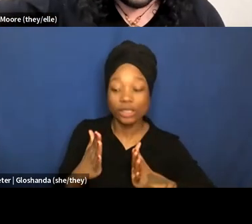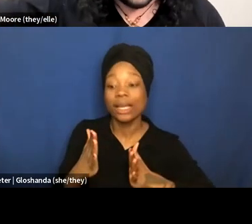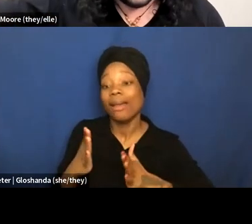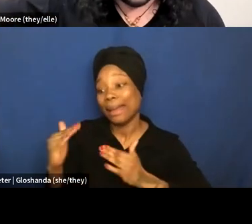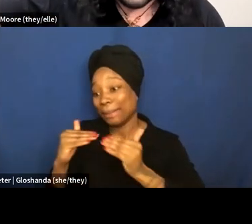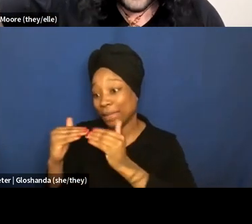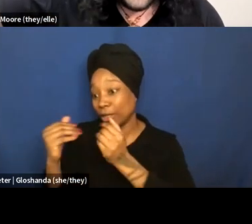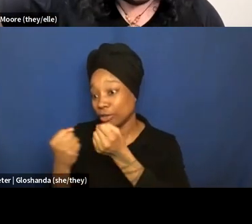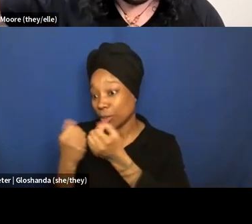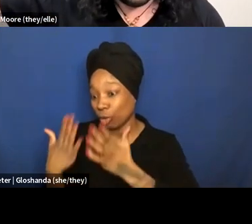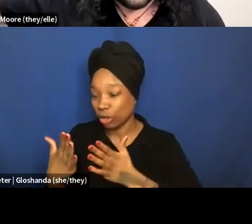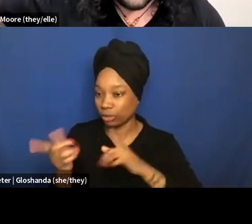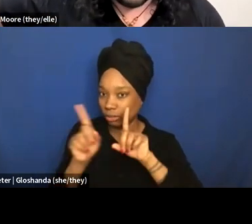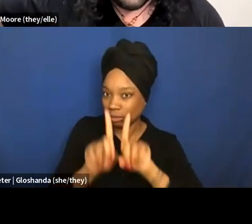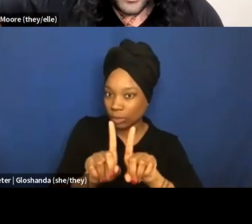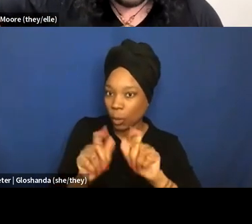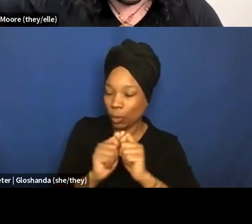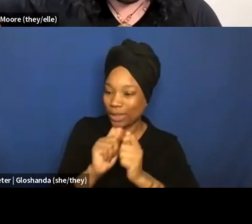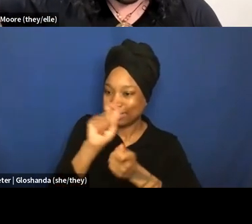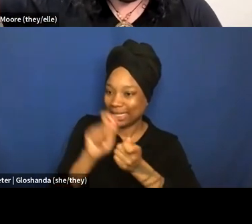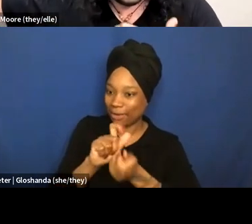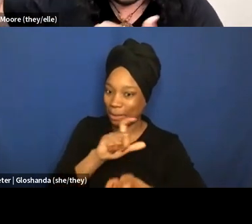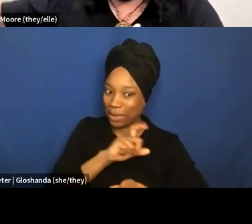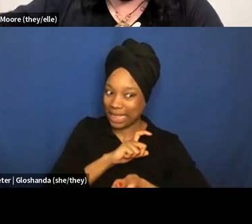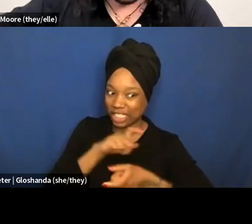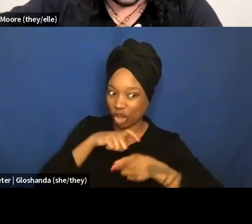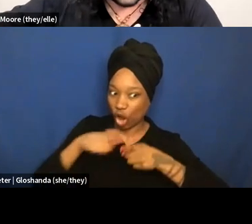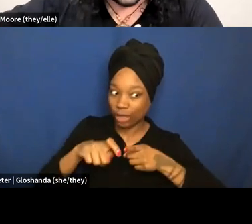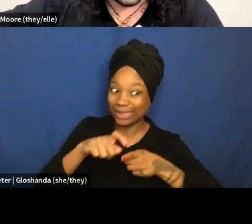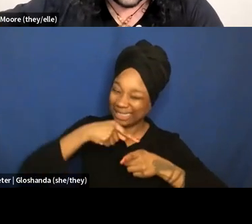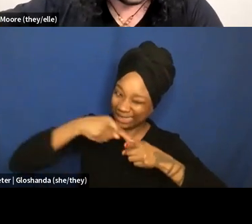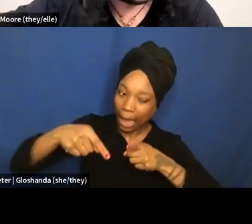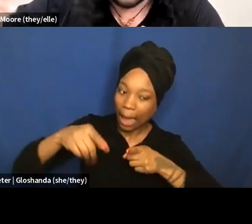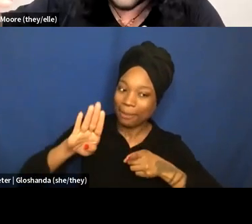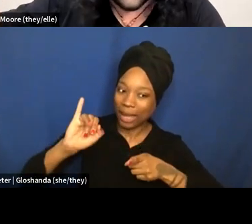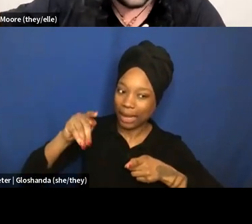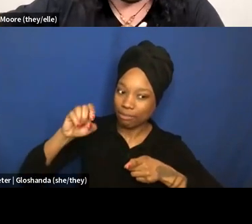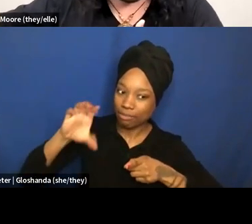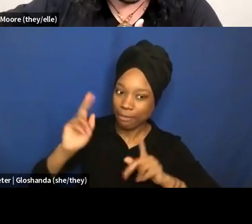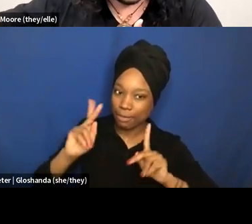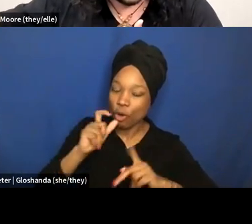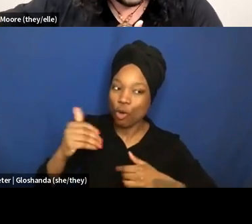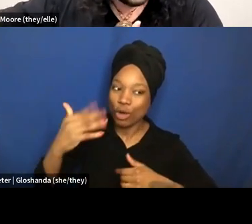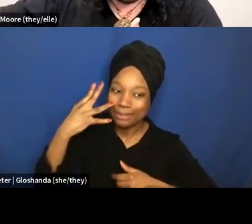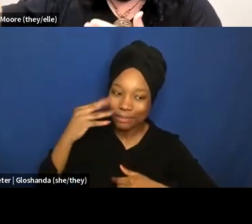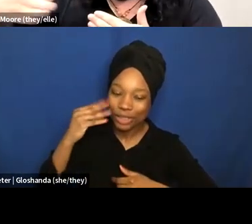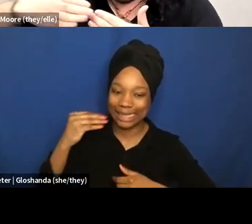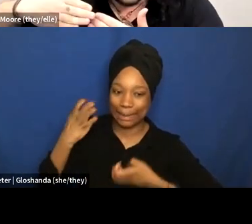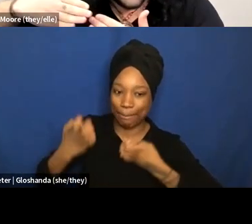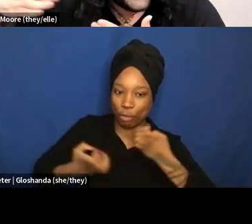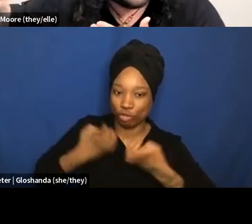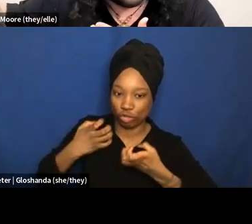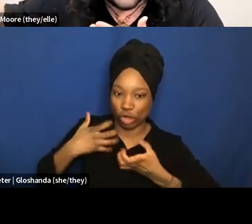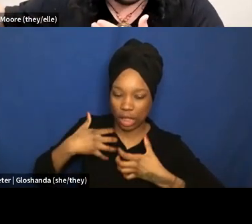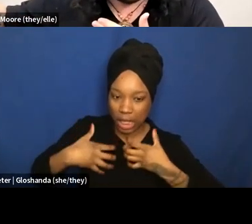to certain police calls, particularly for BIPOC folk in emotional distress, right? Instead of a social worker, where there's